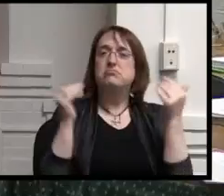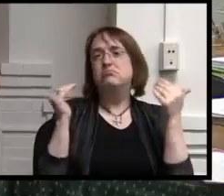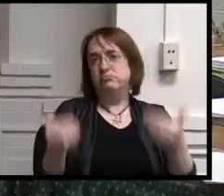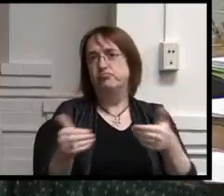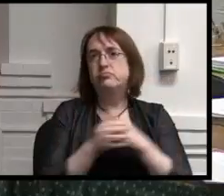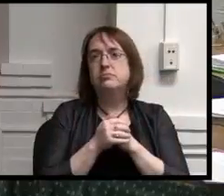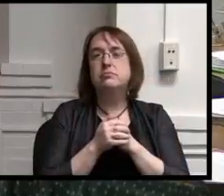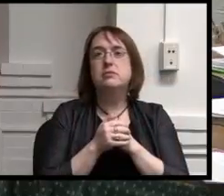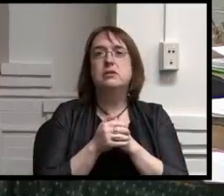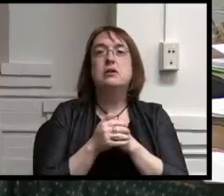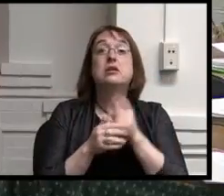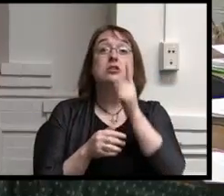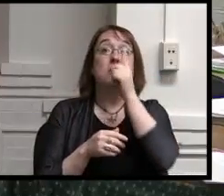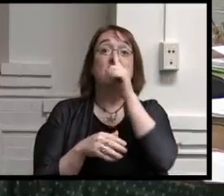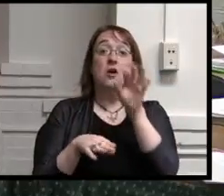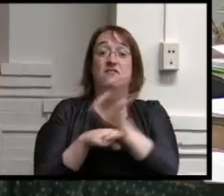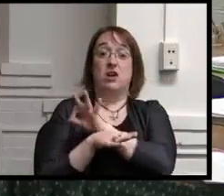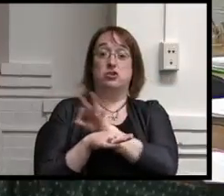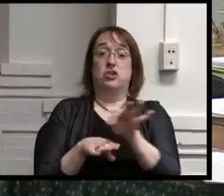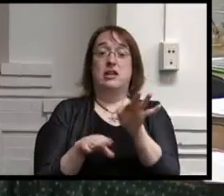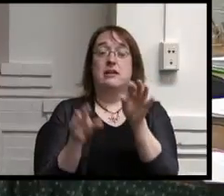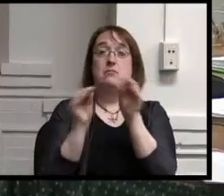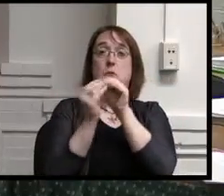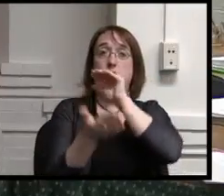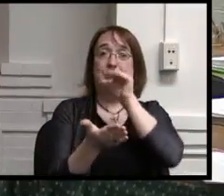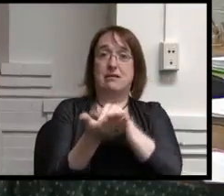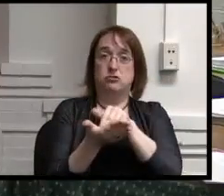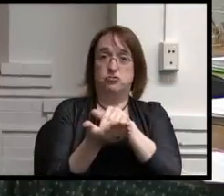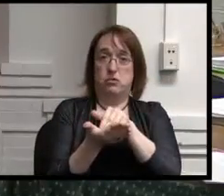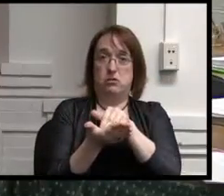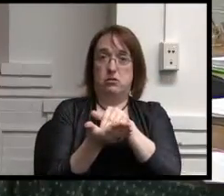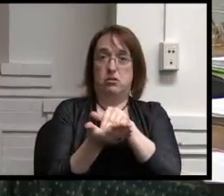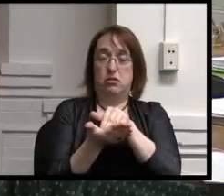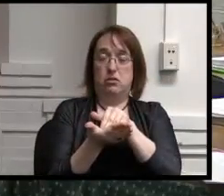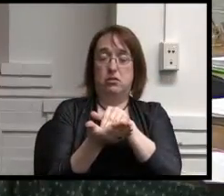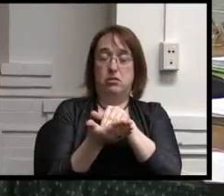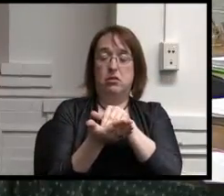to make our overall functioning more centralized through the